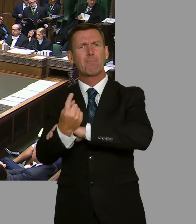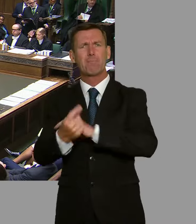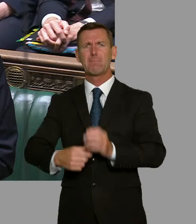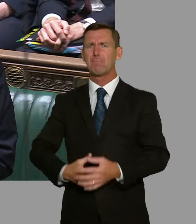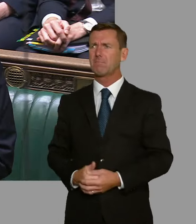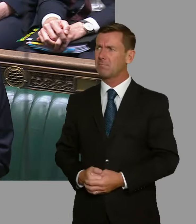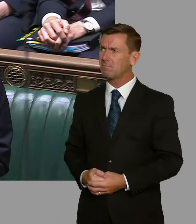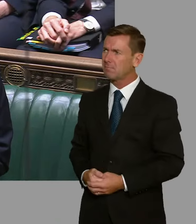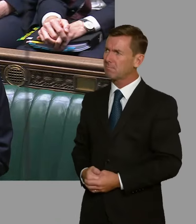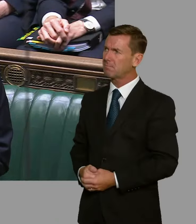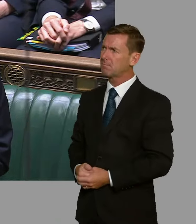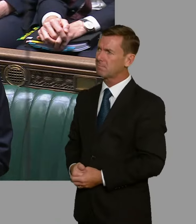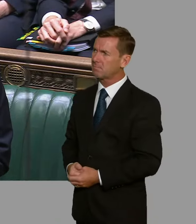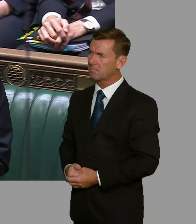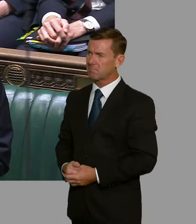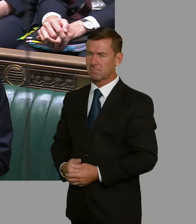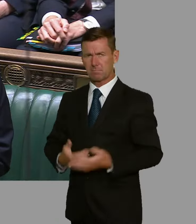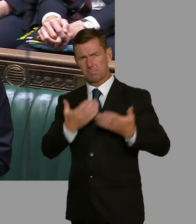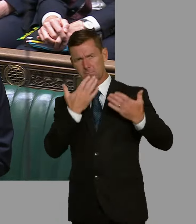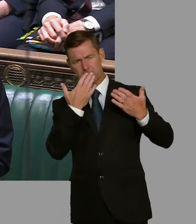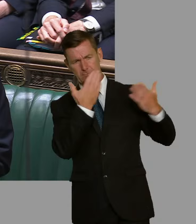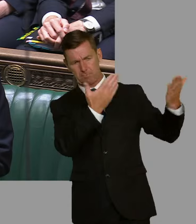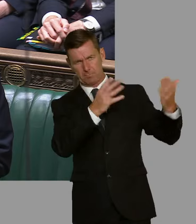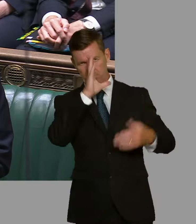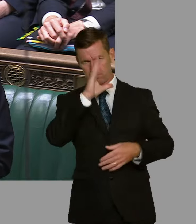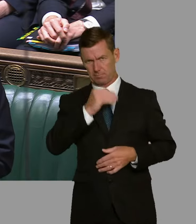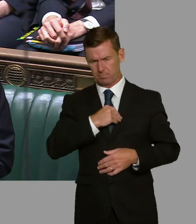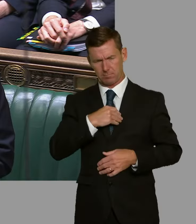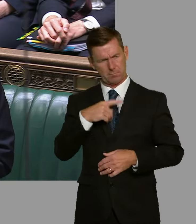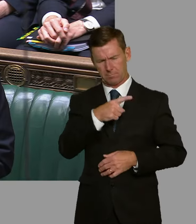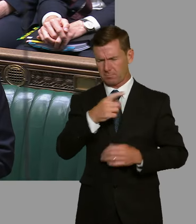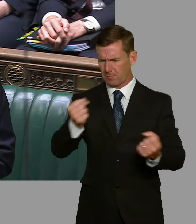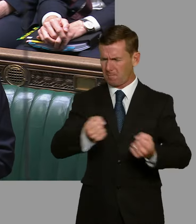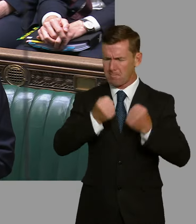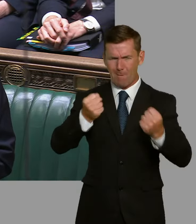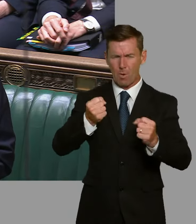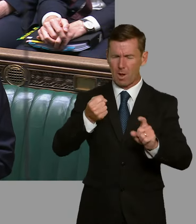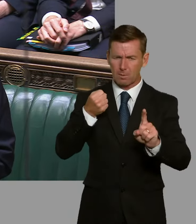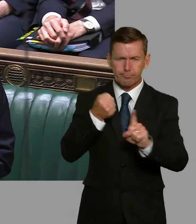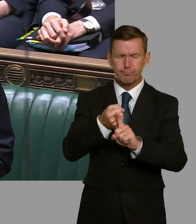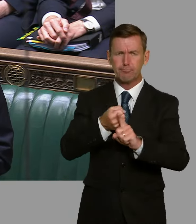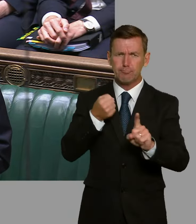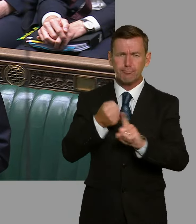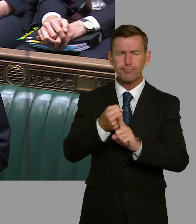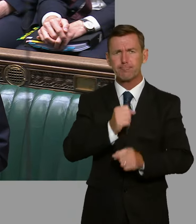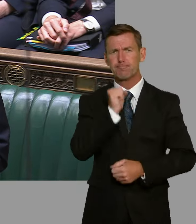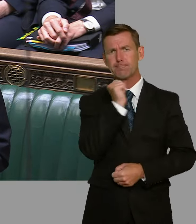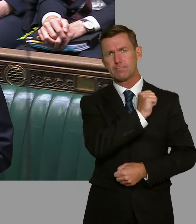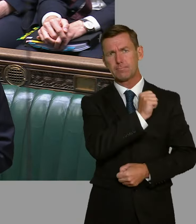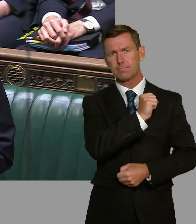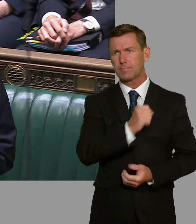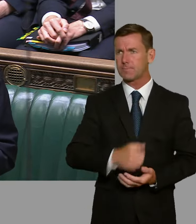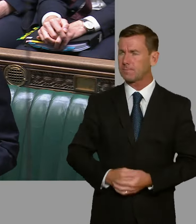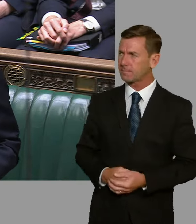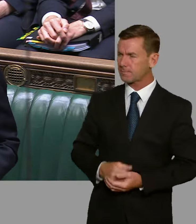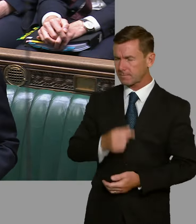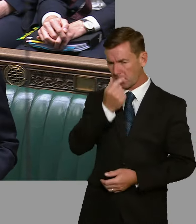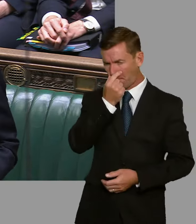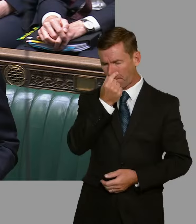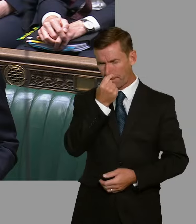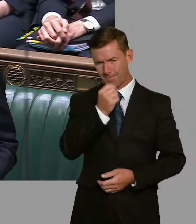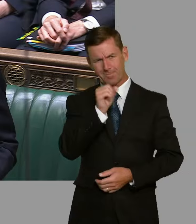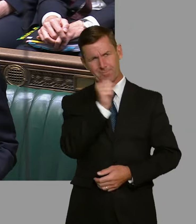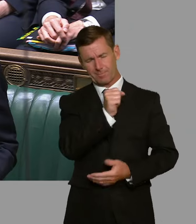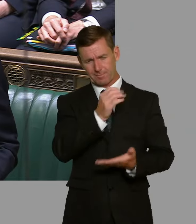powerfully and everything that she's doing on it? The case she's outlined is utterly shameful, and for far too many